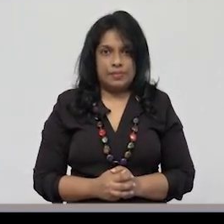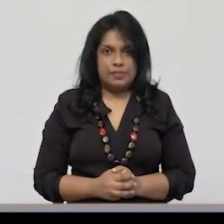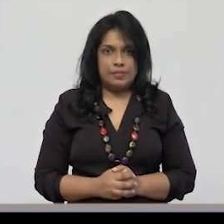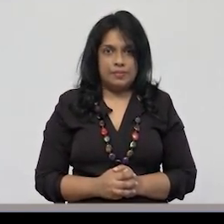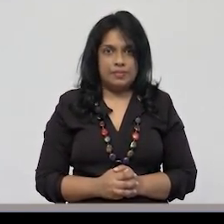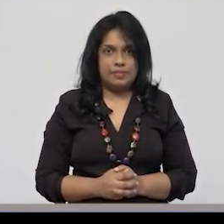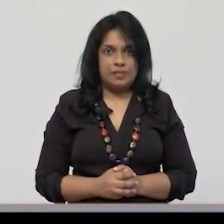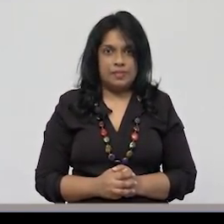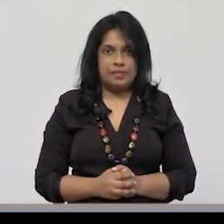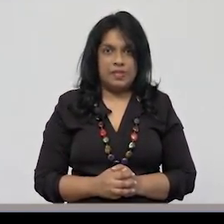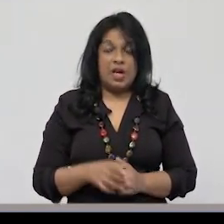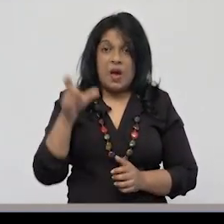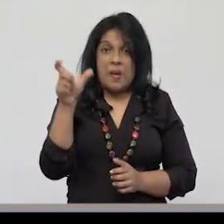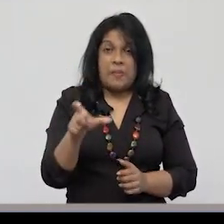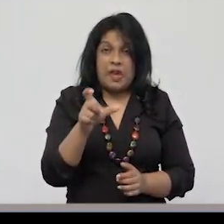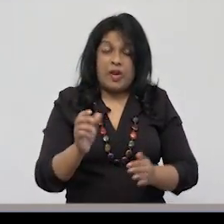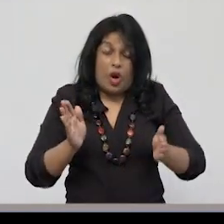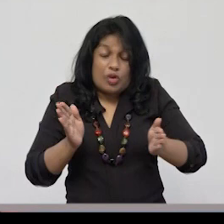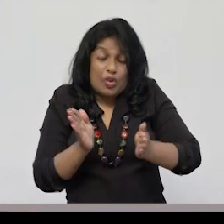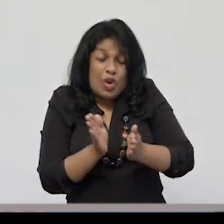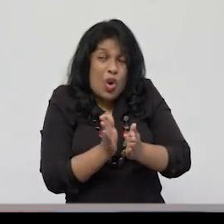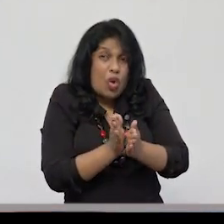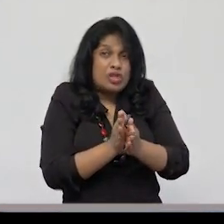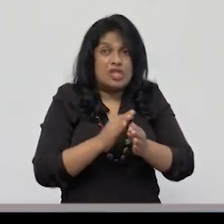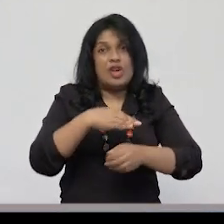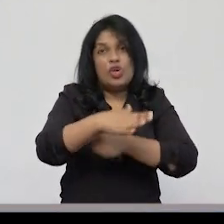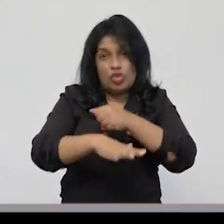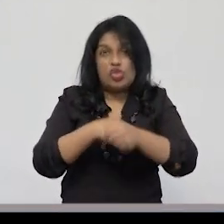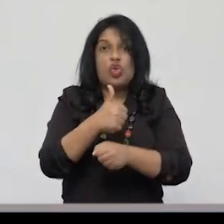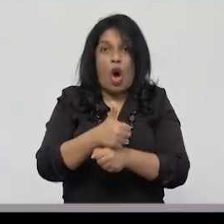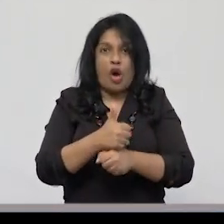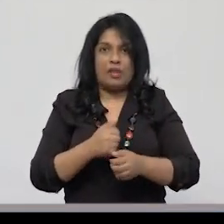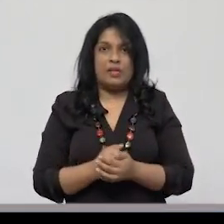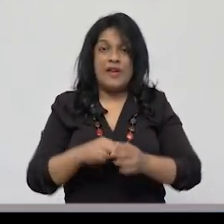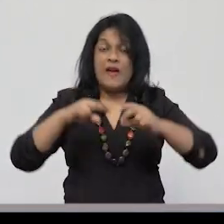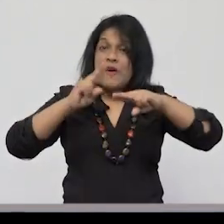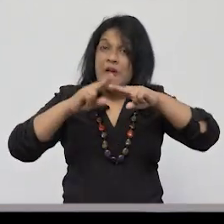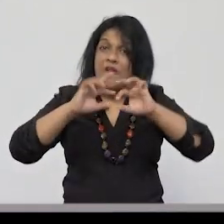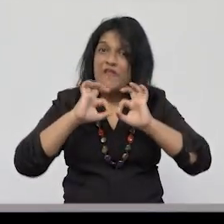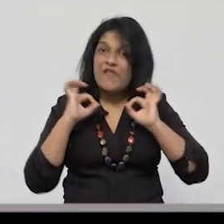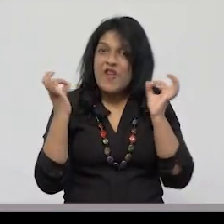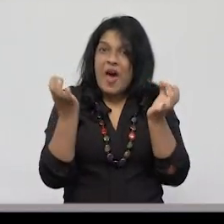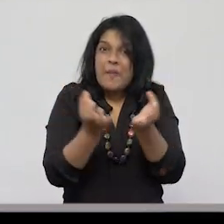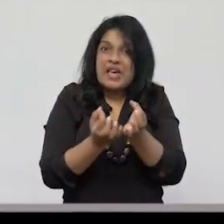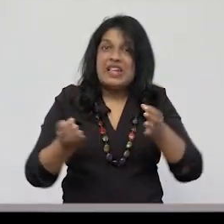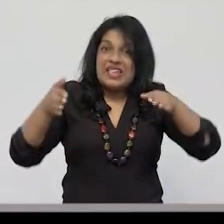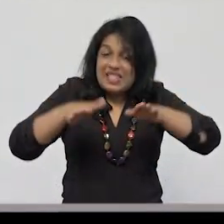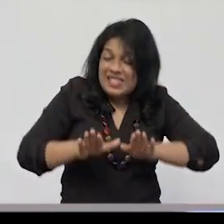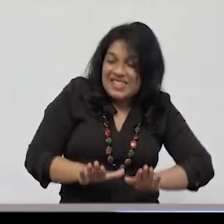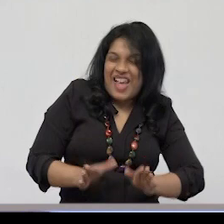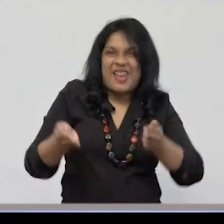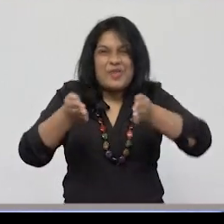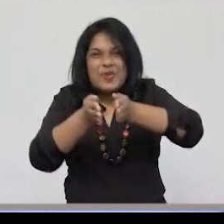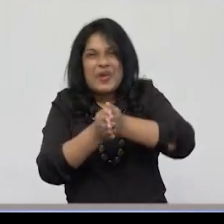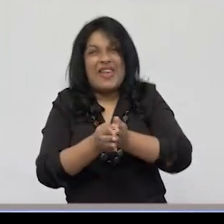Right? You got close to God. Some of you sat with your families and you ate together, which is the most spiritual thing you could